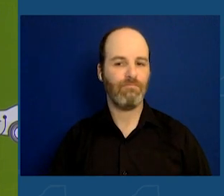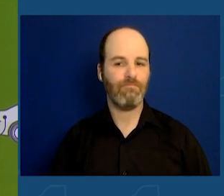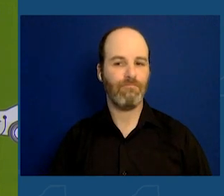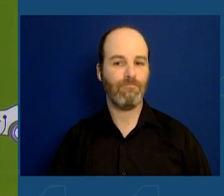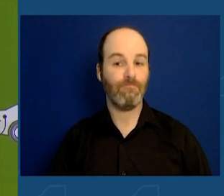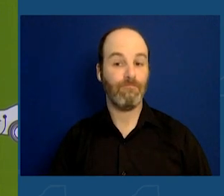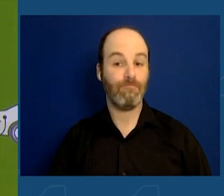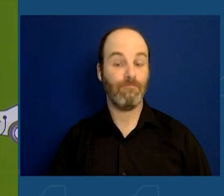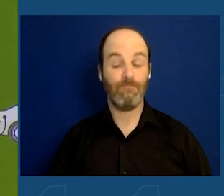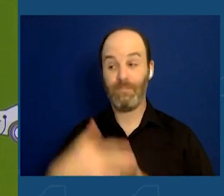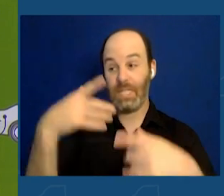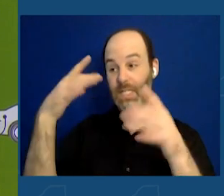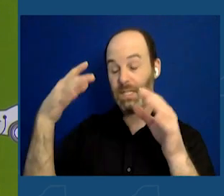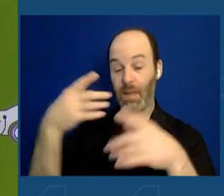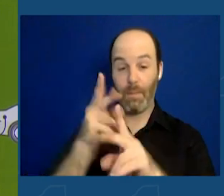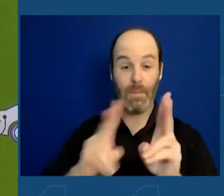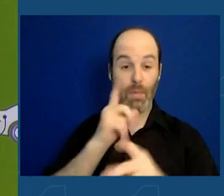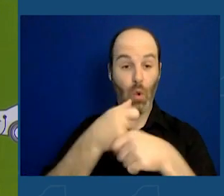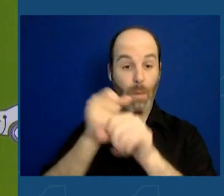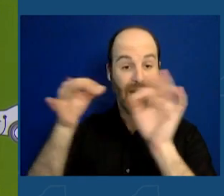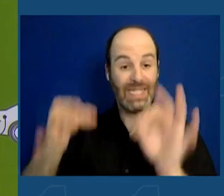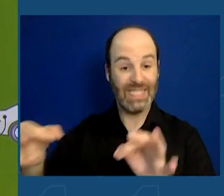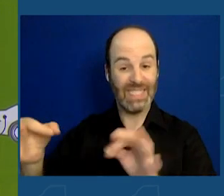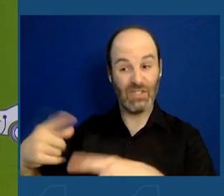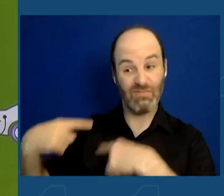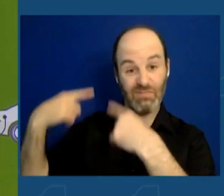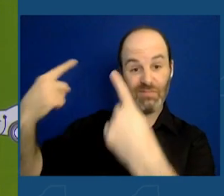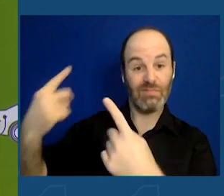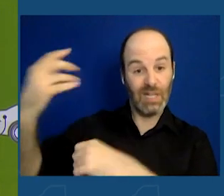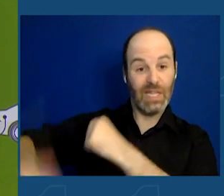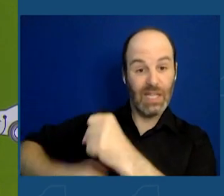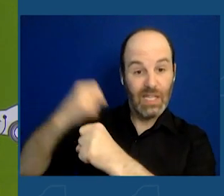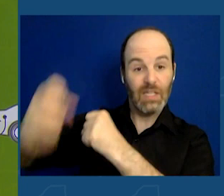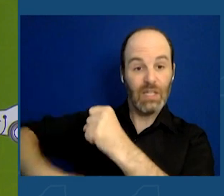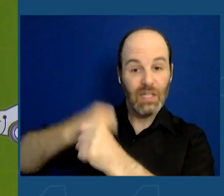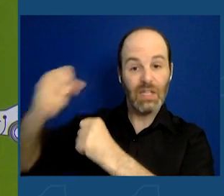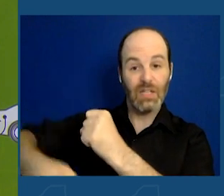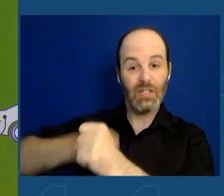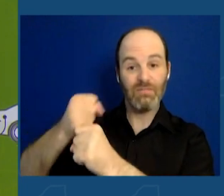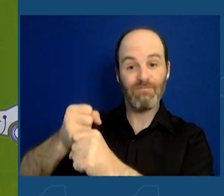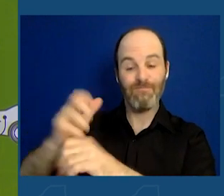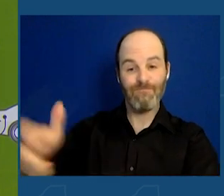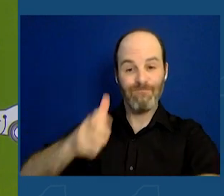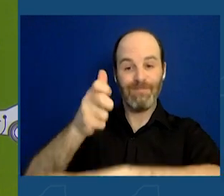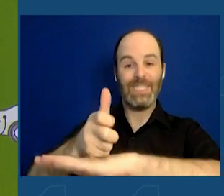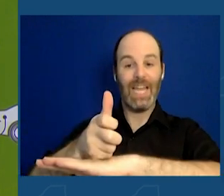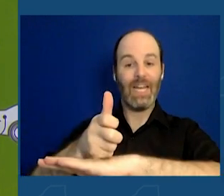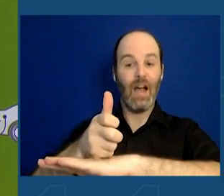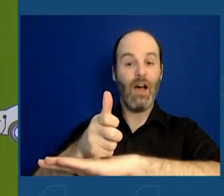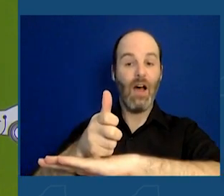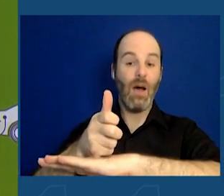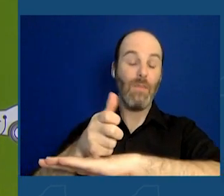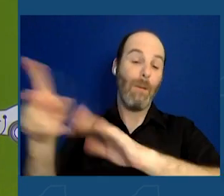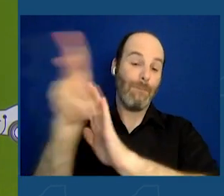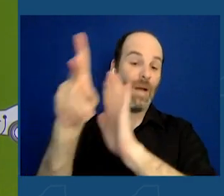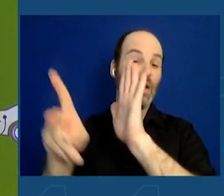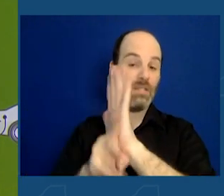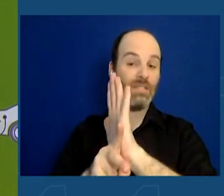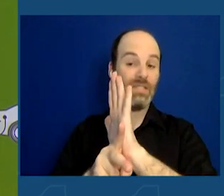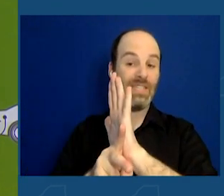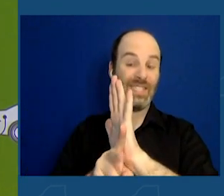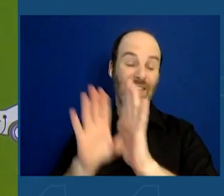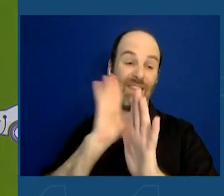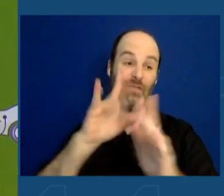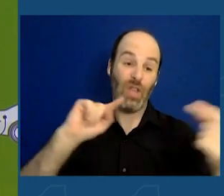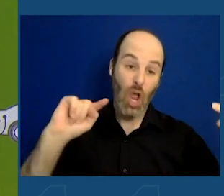Decision makers over many decades have put in place policies that have harmed black and